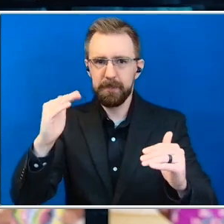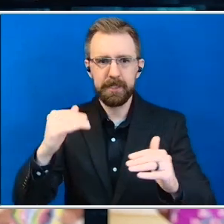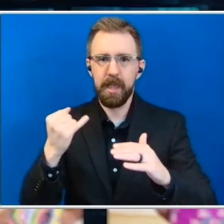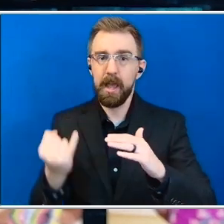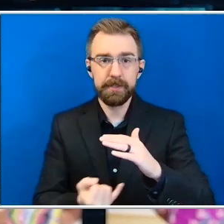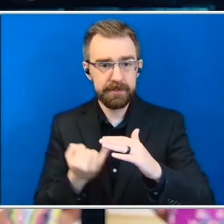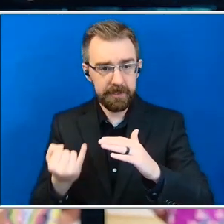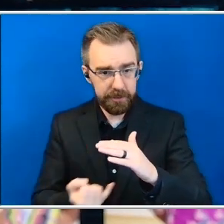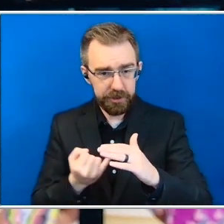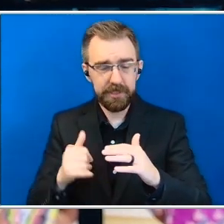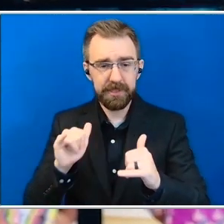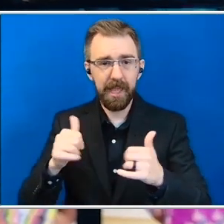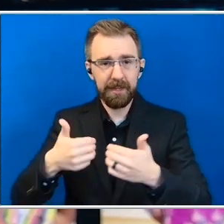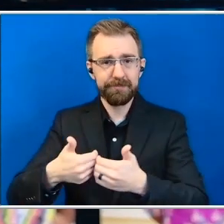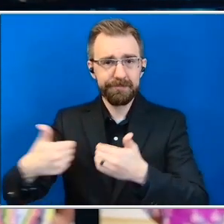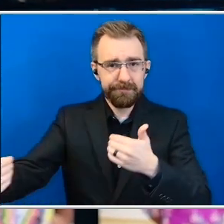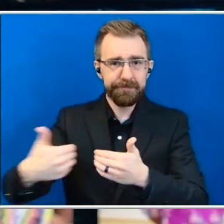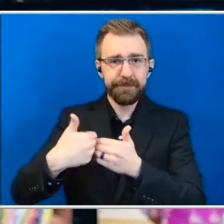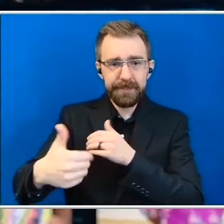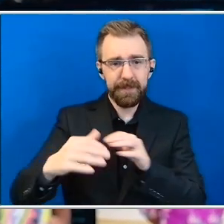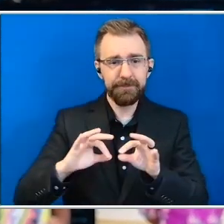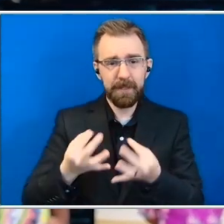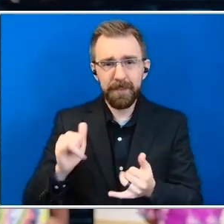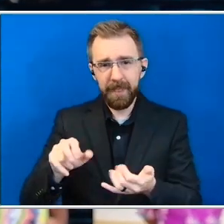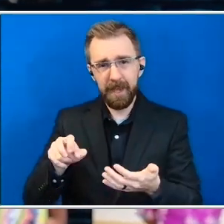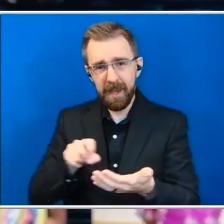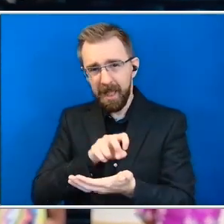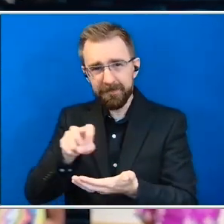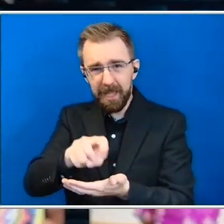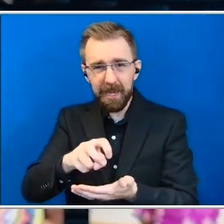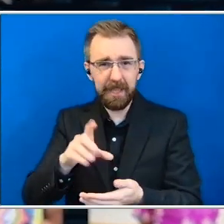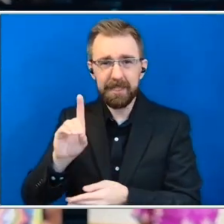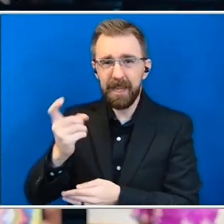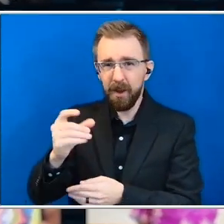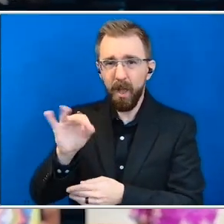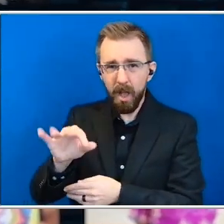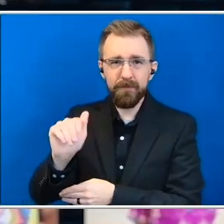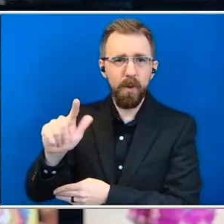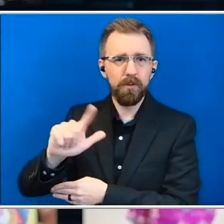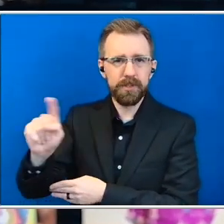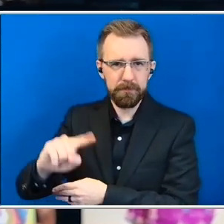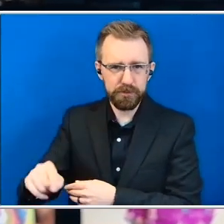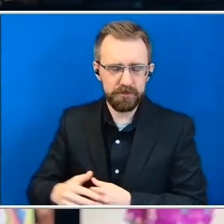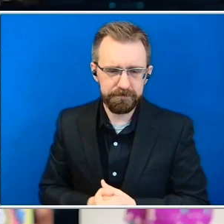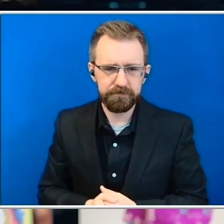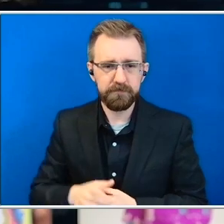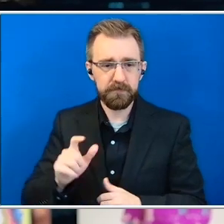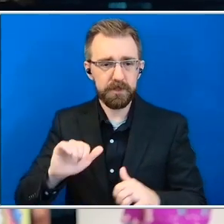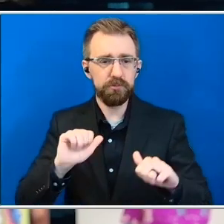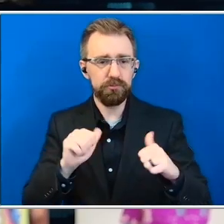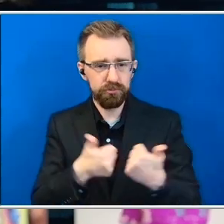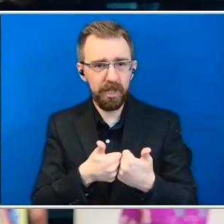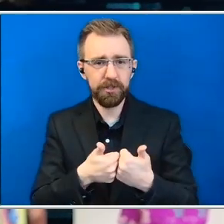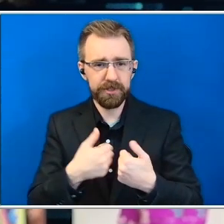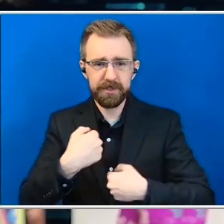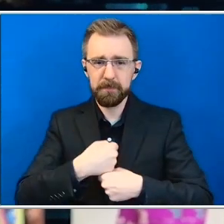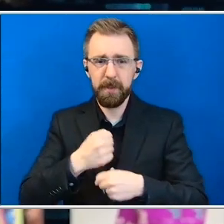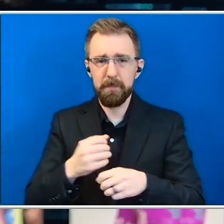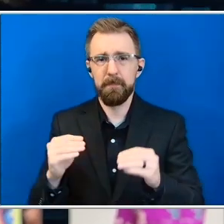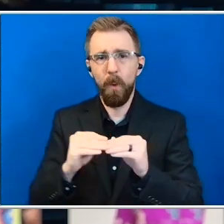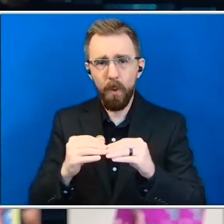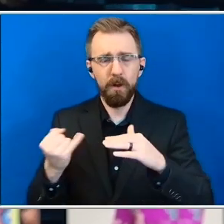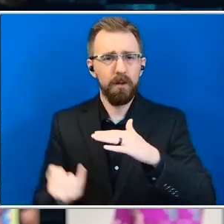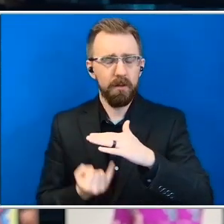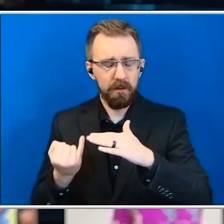apart families who are navigating an Alzheimer's diagnosis. The challenges created more isolation between